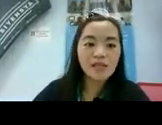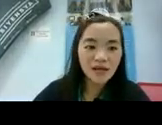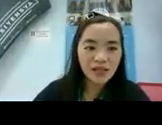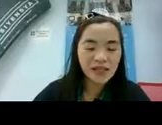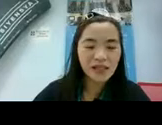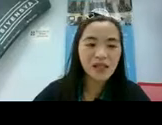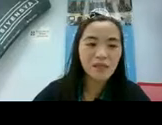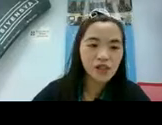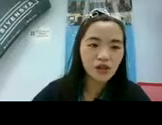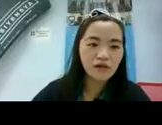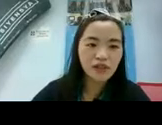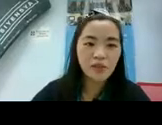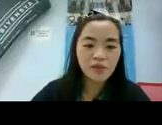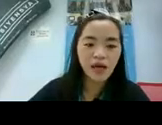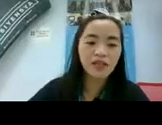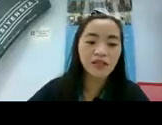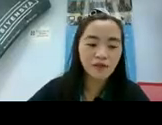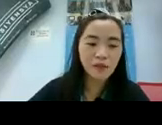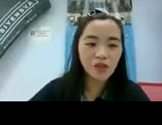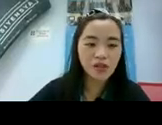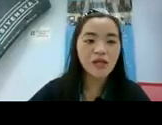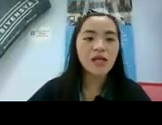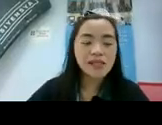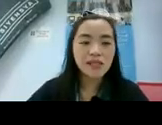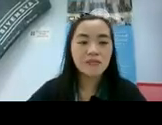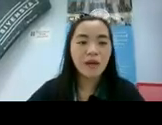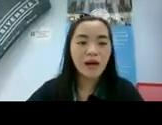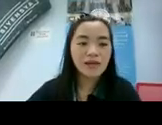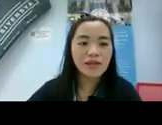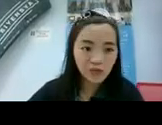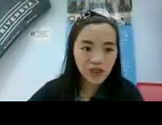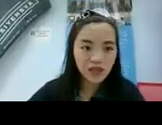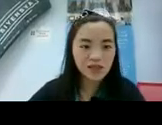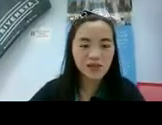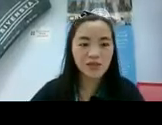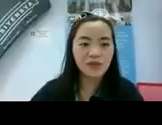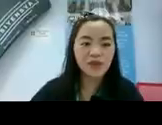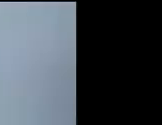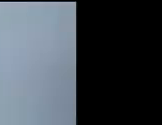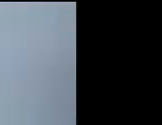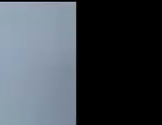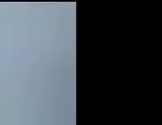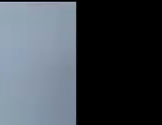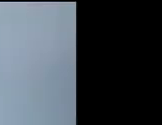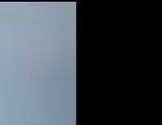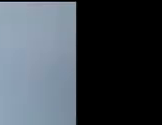webinar series and celebration of the Library and Information Services Month last week.